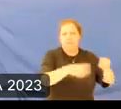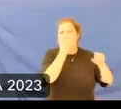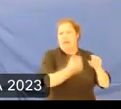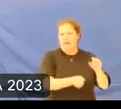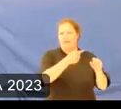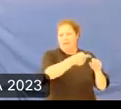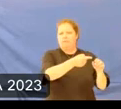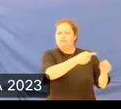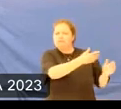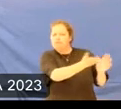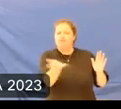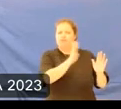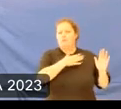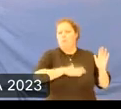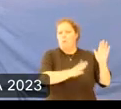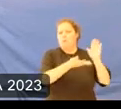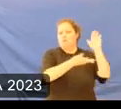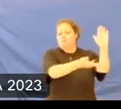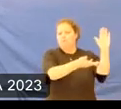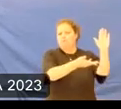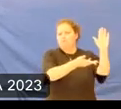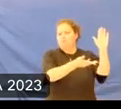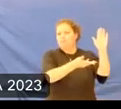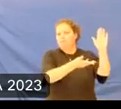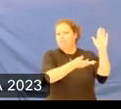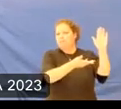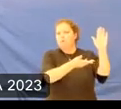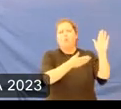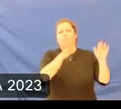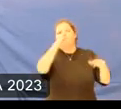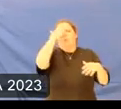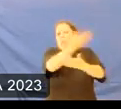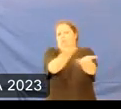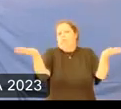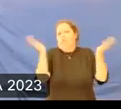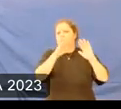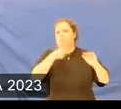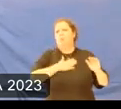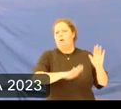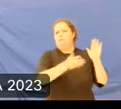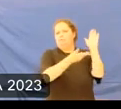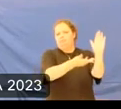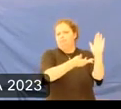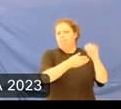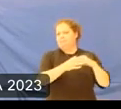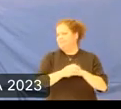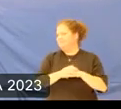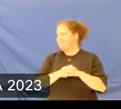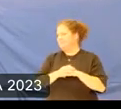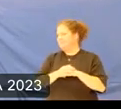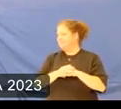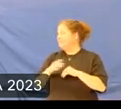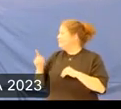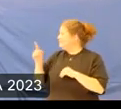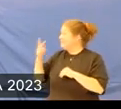ask, what is just on the borders? What don't we quite know about? And so that's the dark matter. I'm going to show it on slides like this. So every